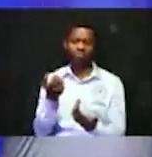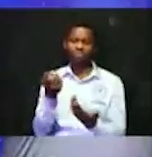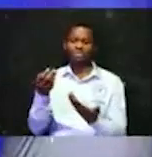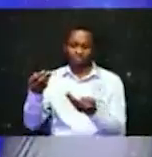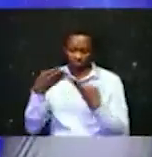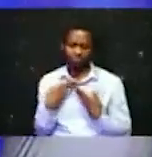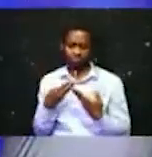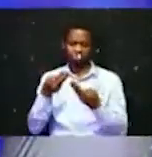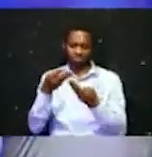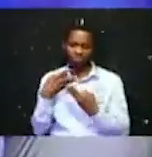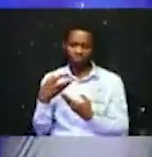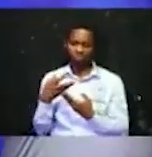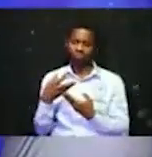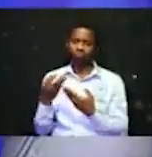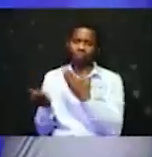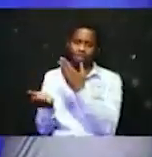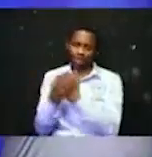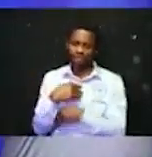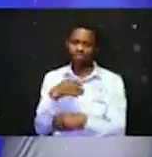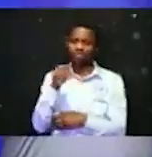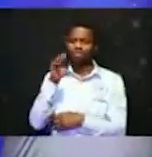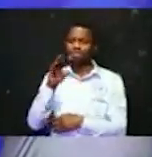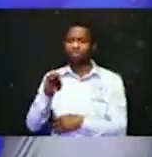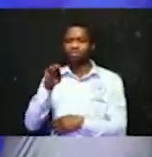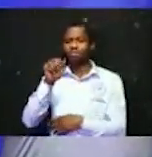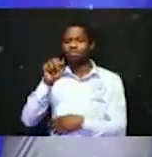to me. And he took Mark with him.